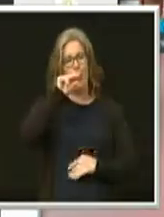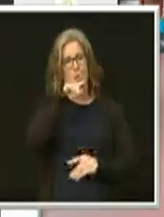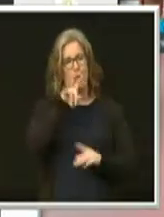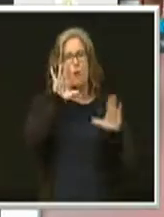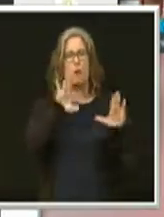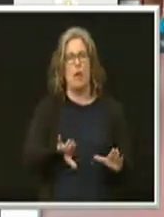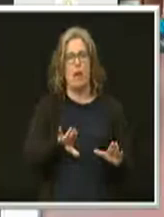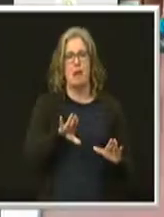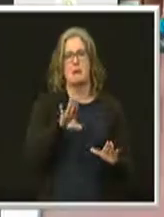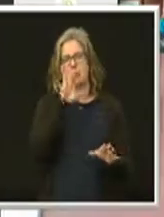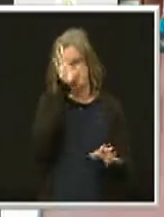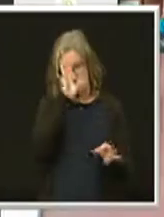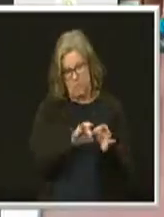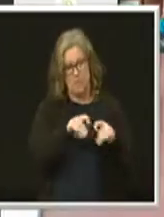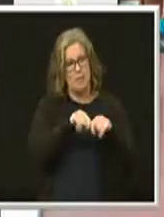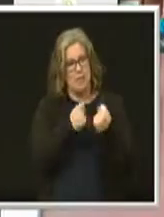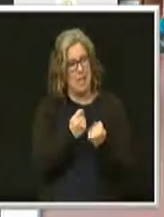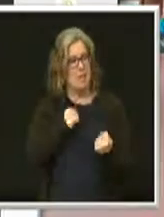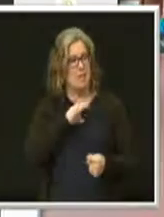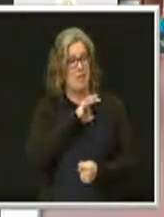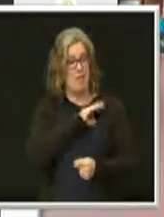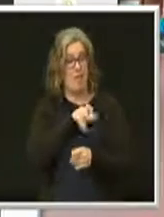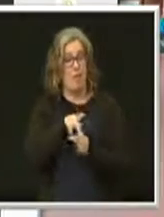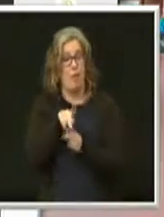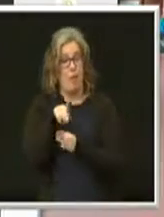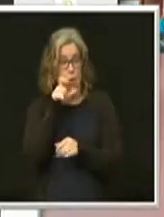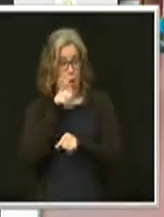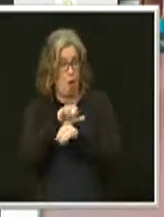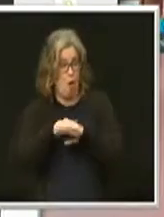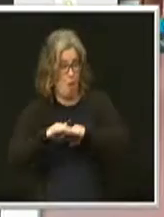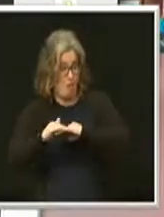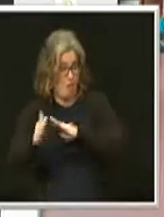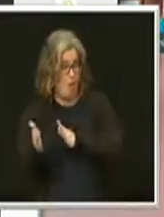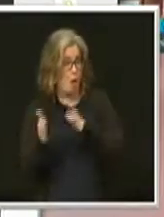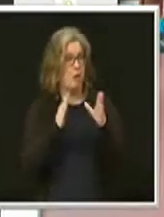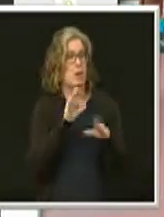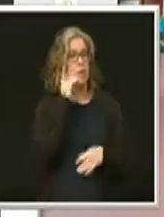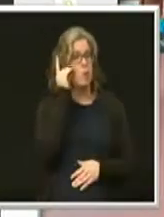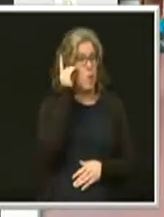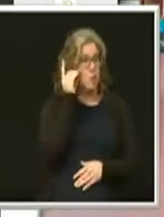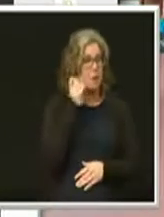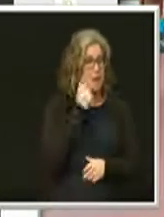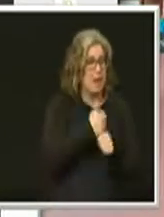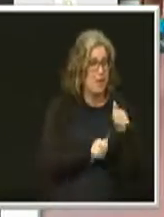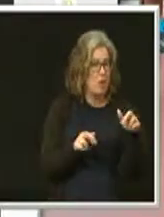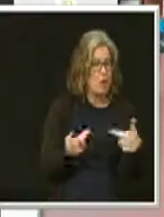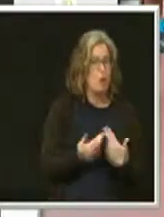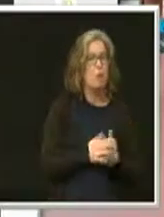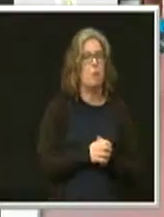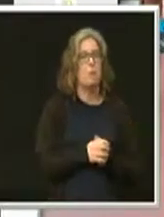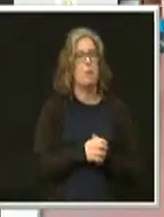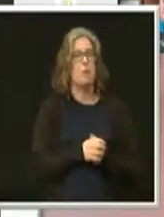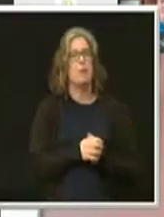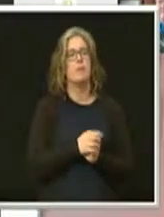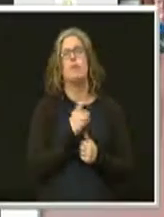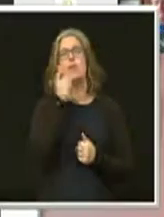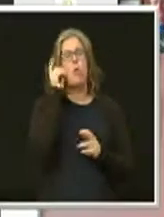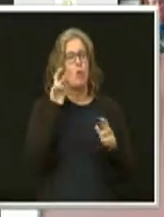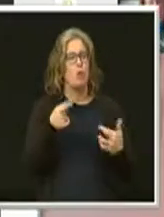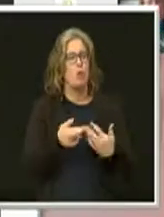great dedicated team of staff, both our professionals working on the floor, in the dorms, every room, on the dorms